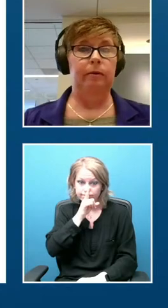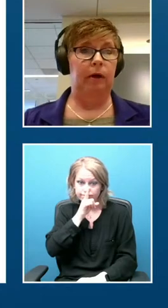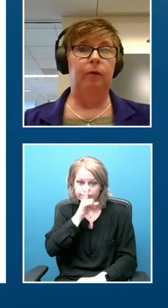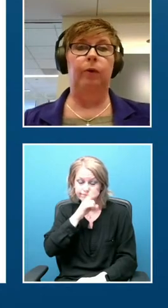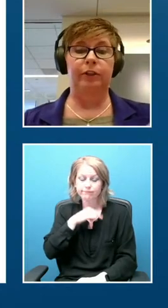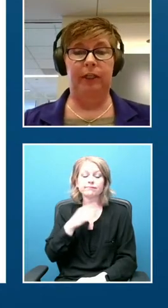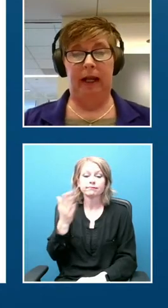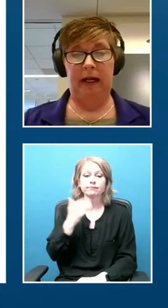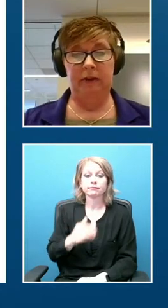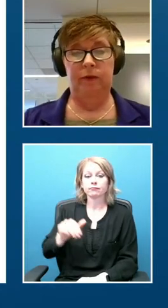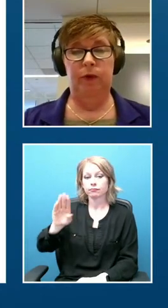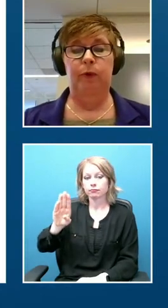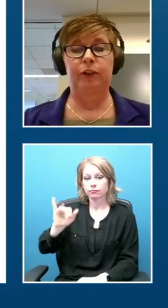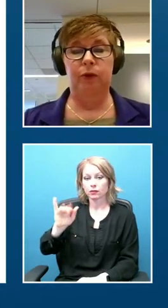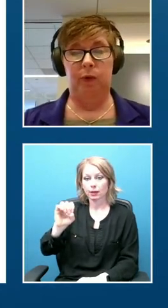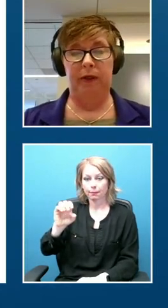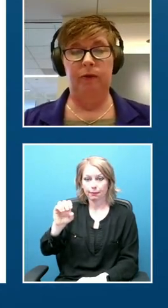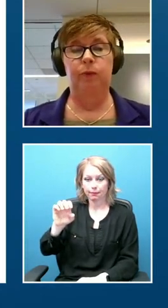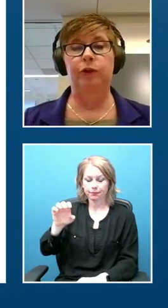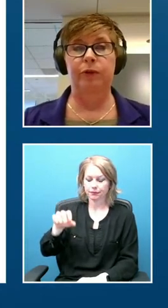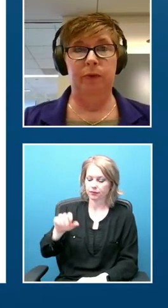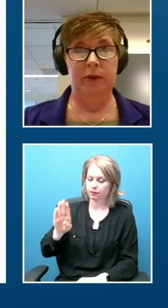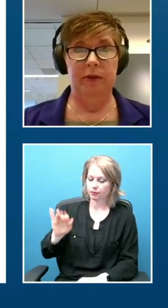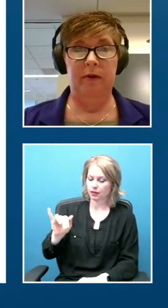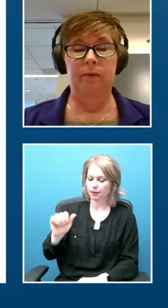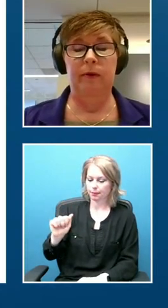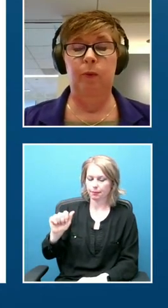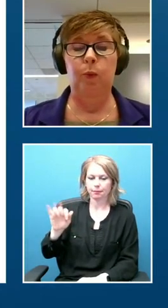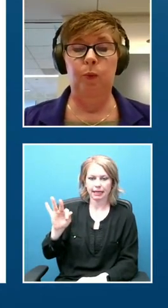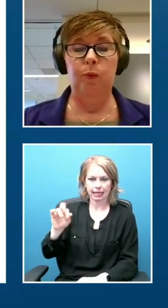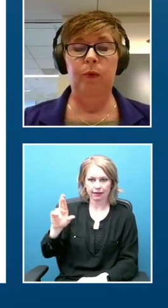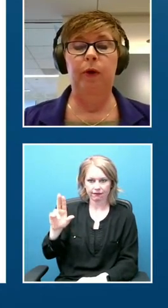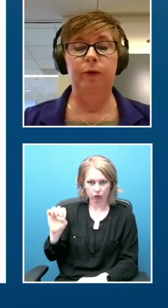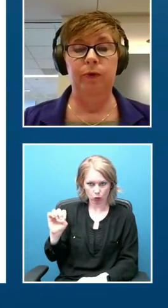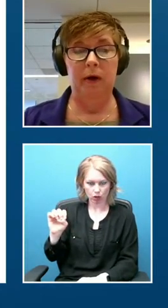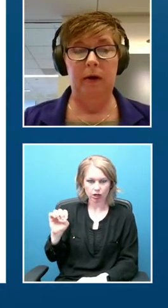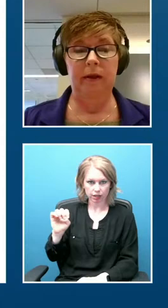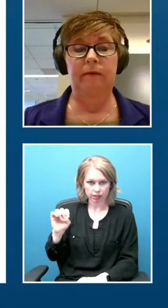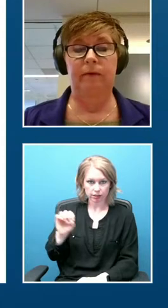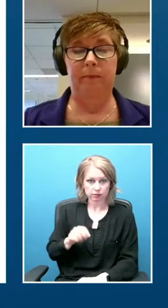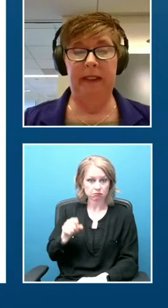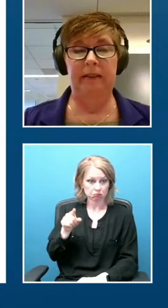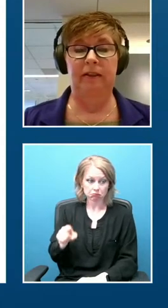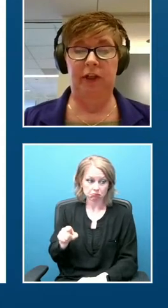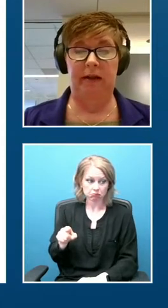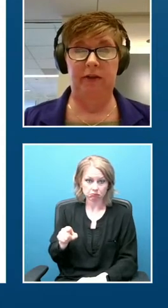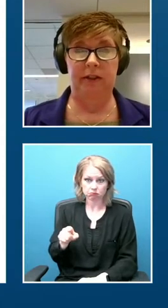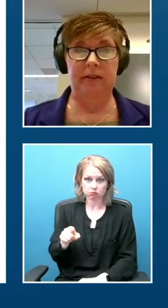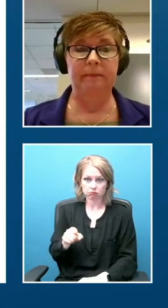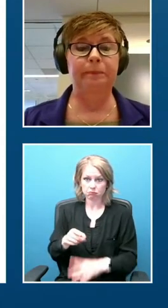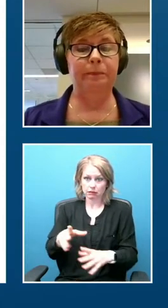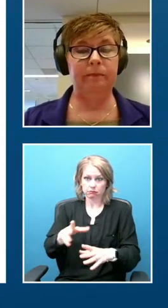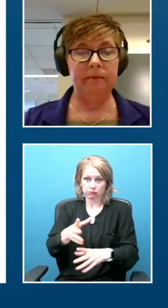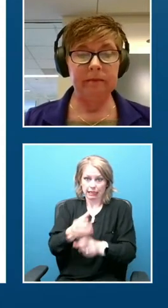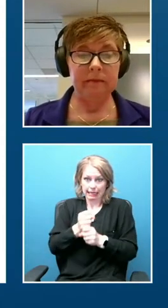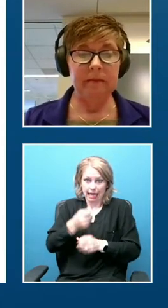Four got what she asked for, what she wanted, which was the withdrawal of the pending